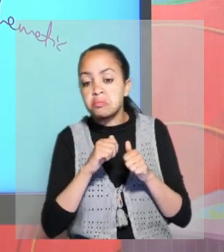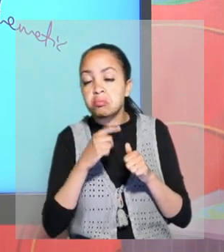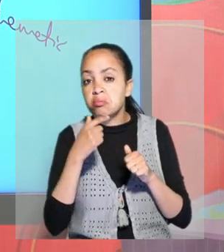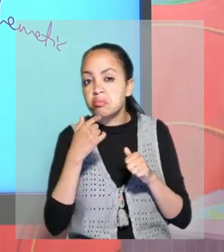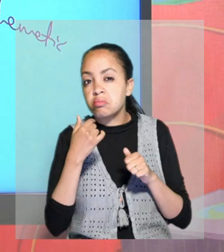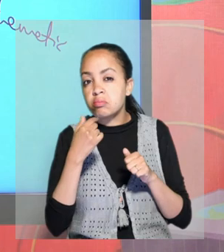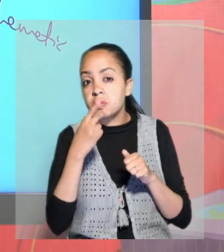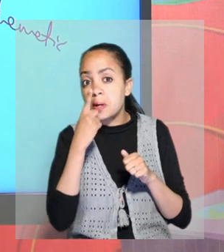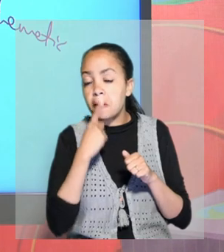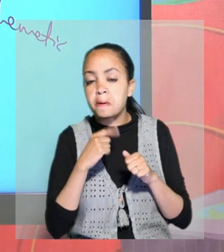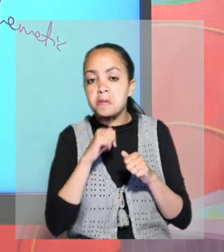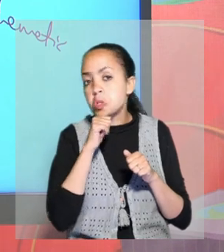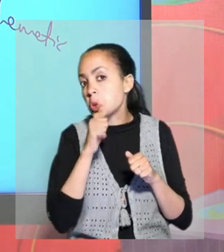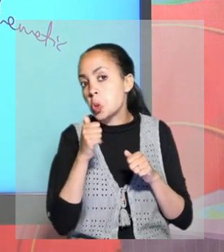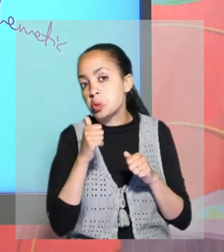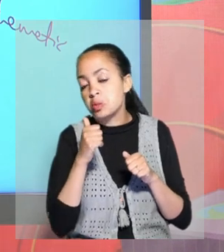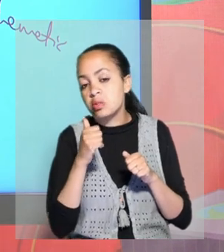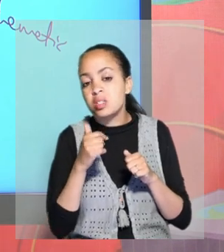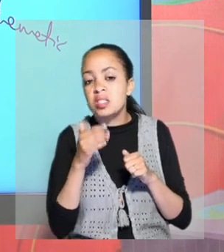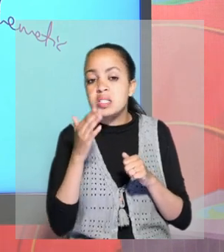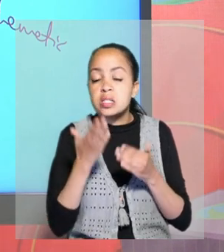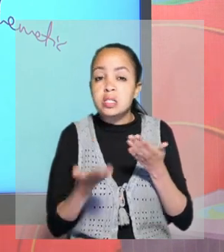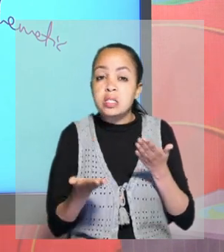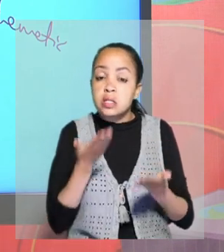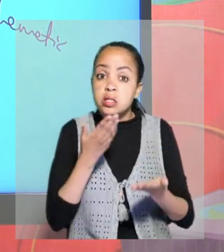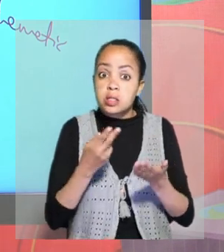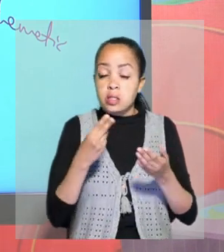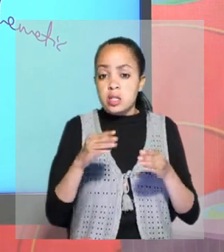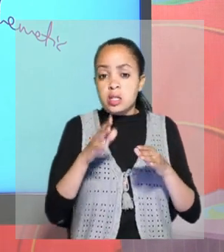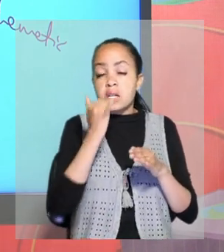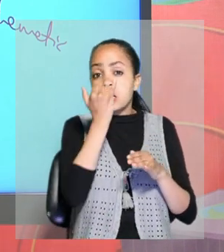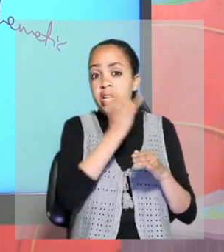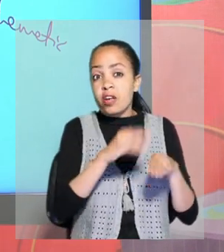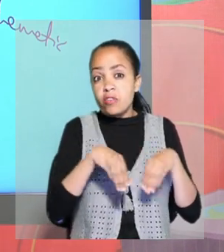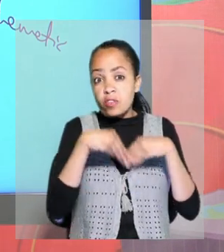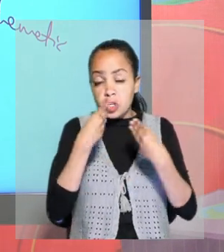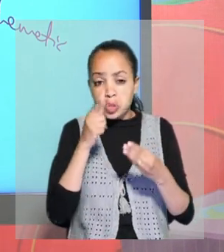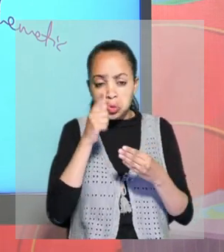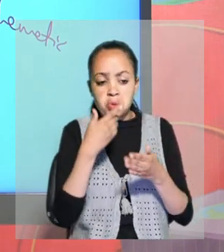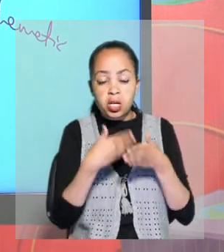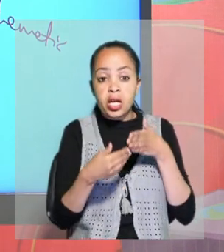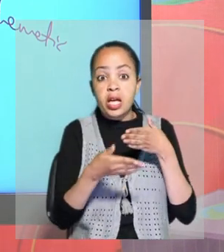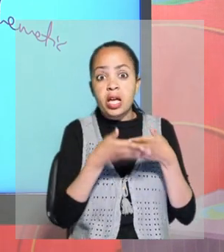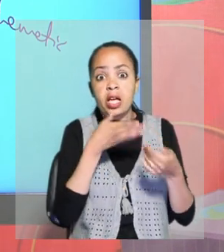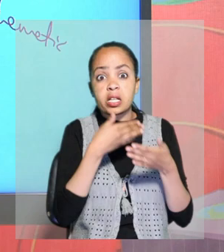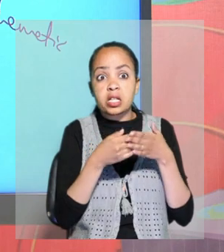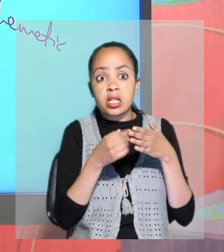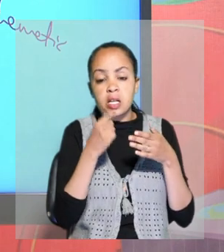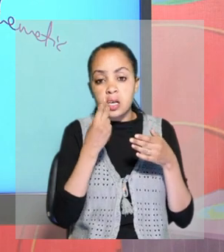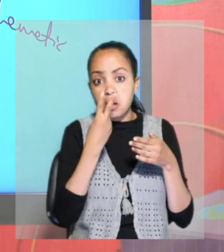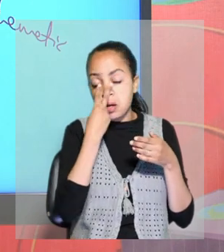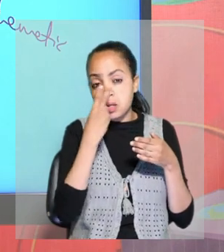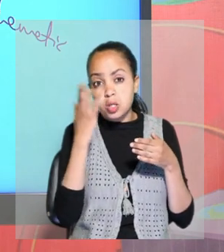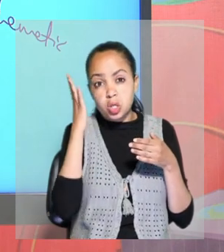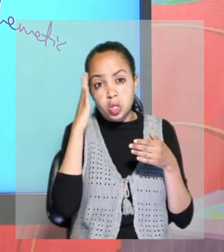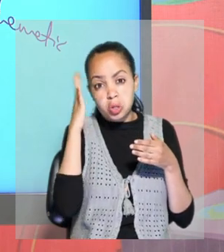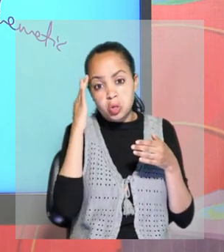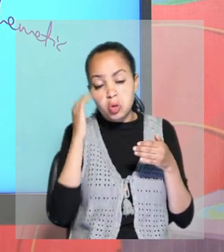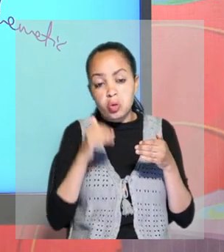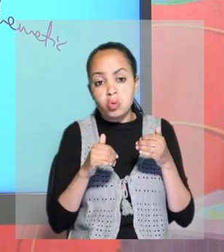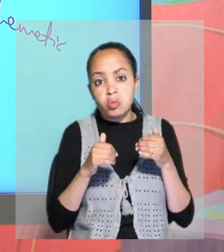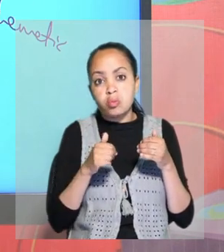as much. If certain graph can be given for you, you can easily identify which pattern of population growth they